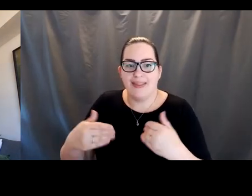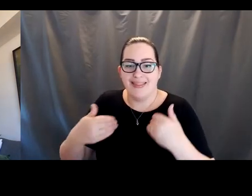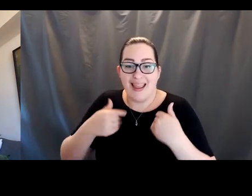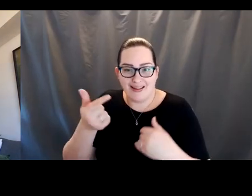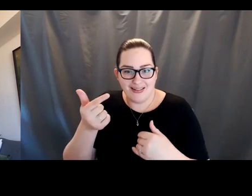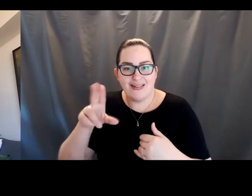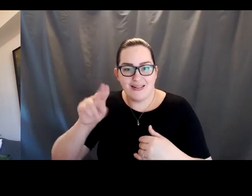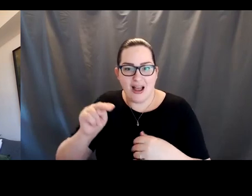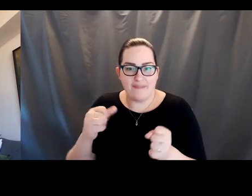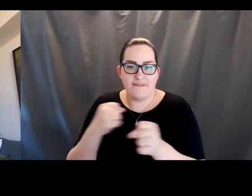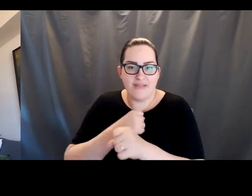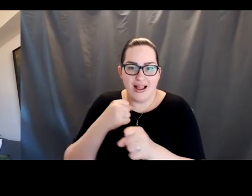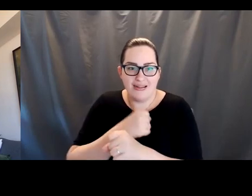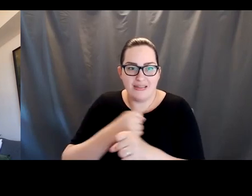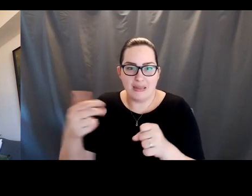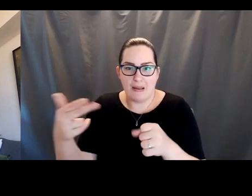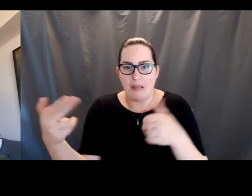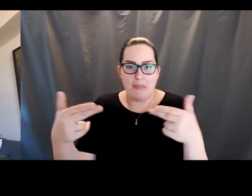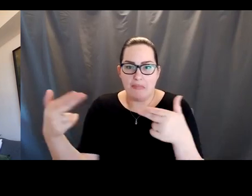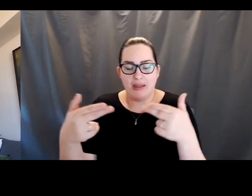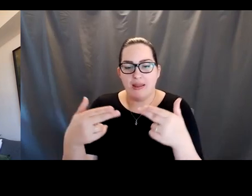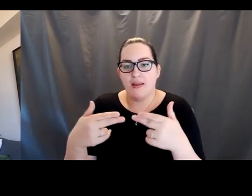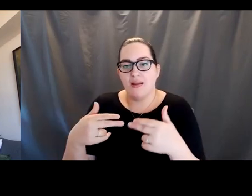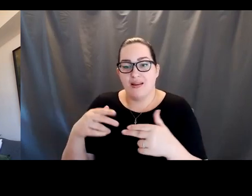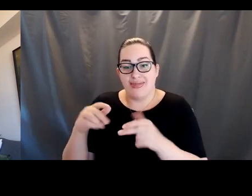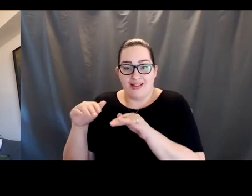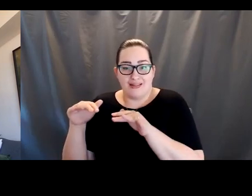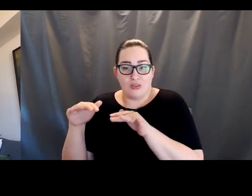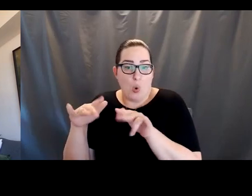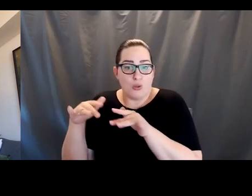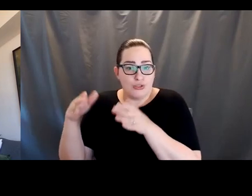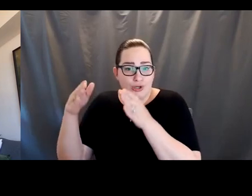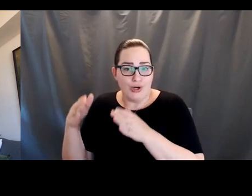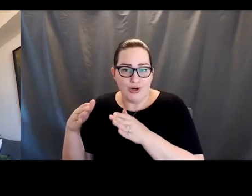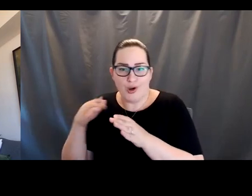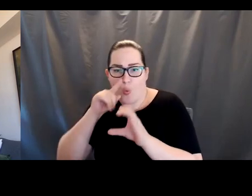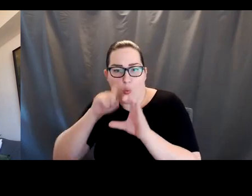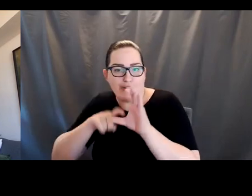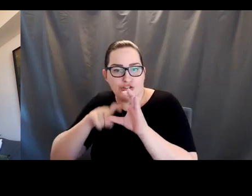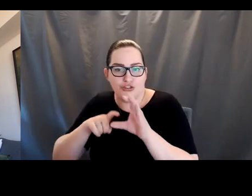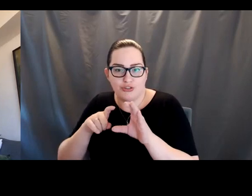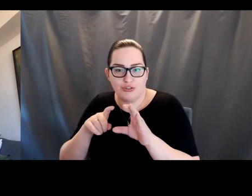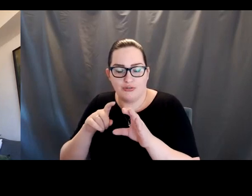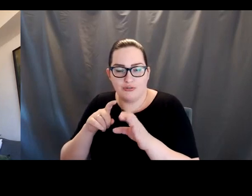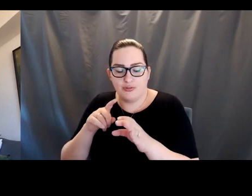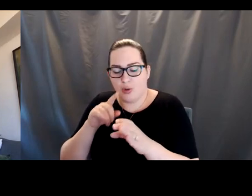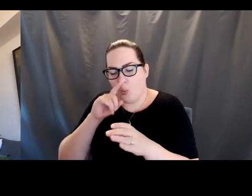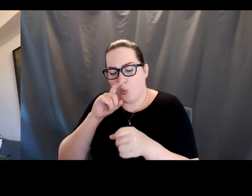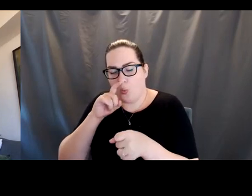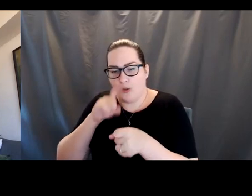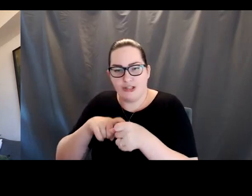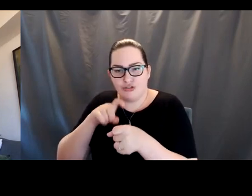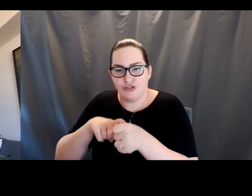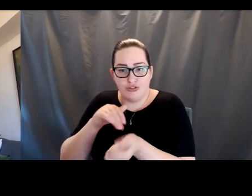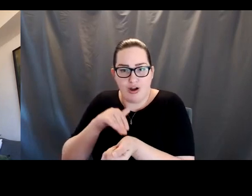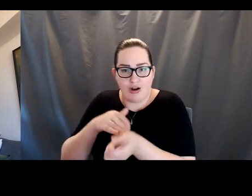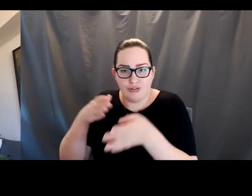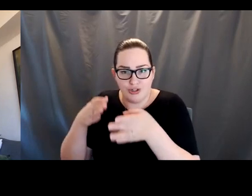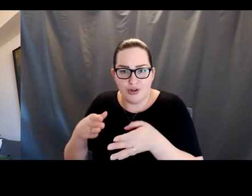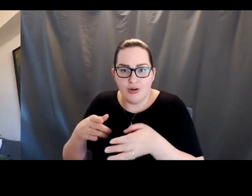dying. So this witch doctor, sorcerer guy told them, well, here's a way that you can be impervious to